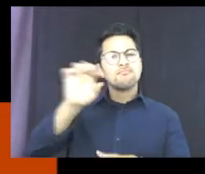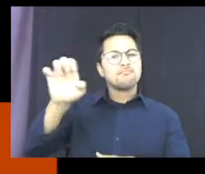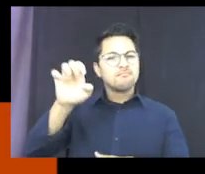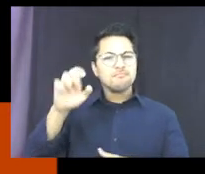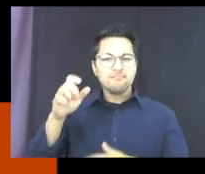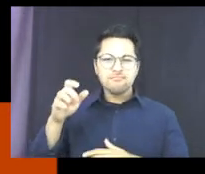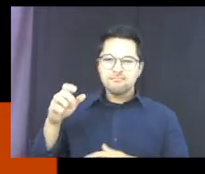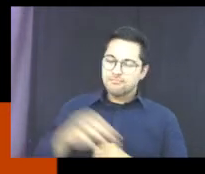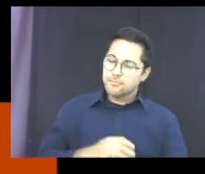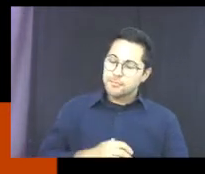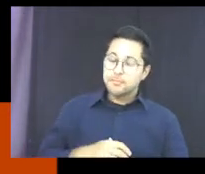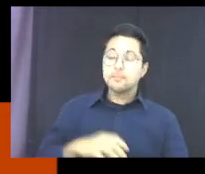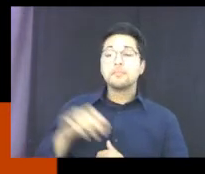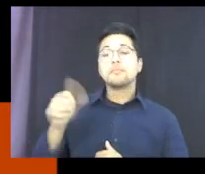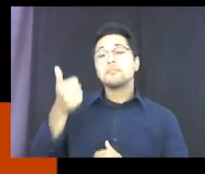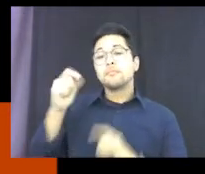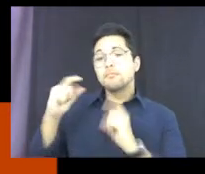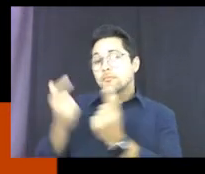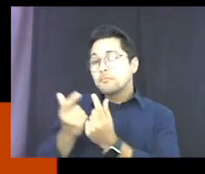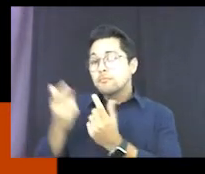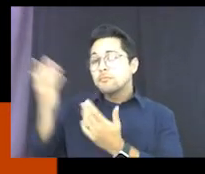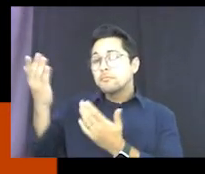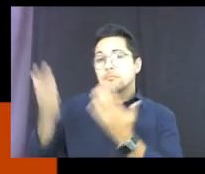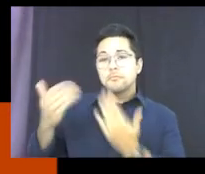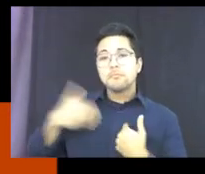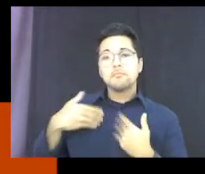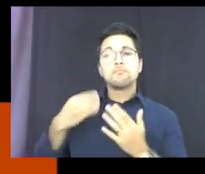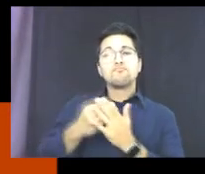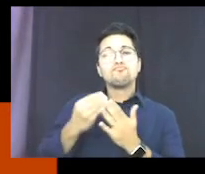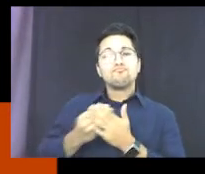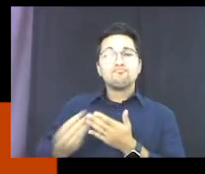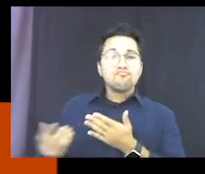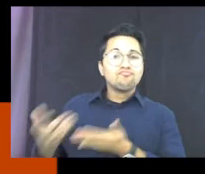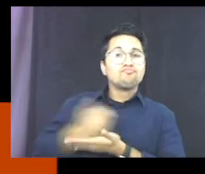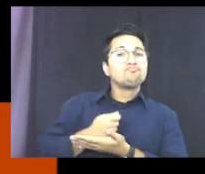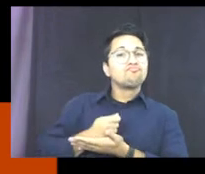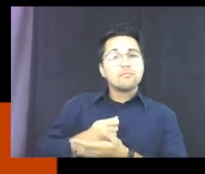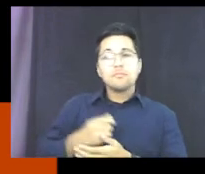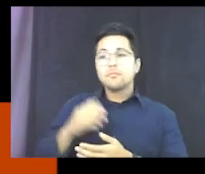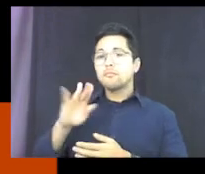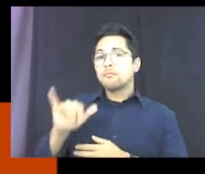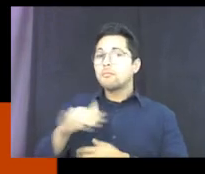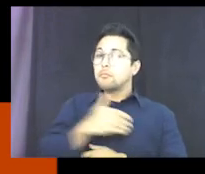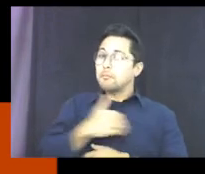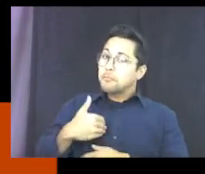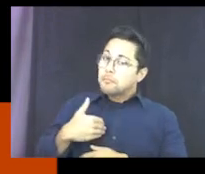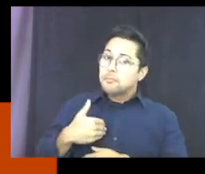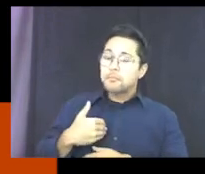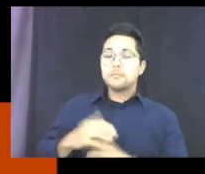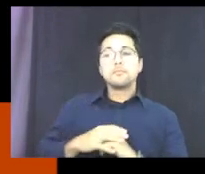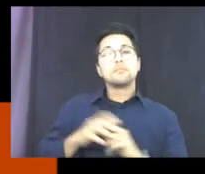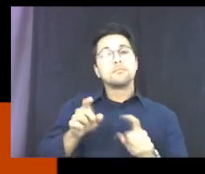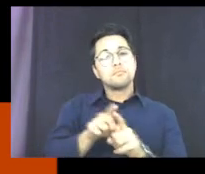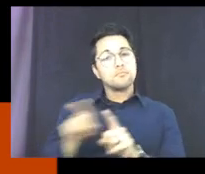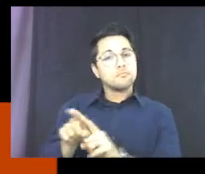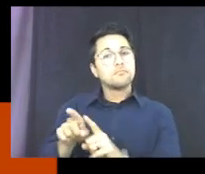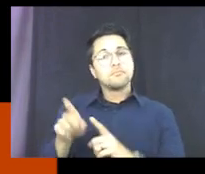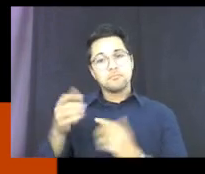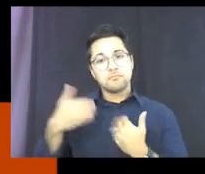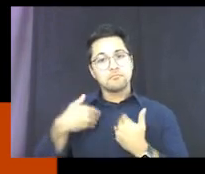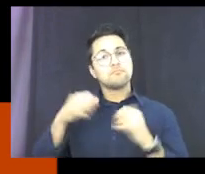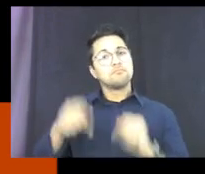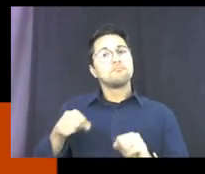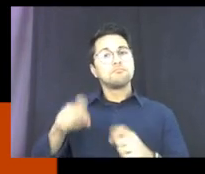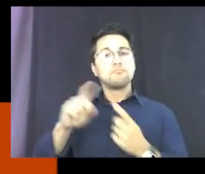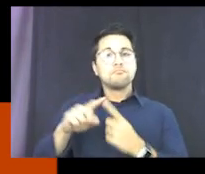their costs. Other groups may engage in fundraising by their members to cover their costs and to have the ability to